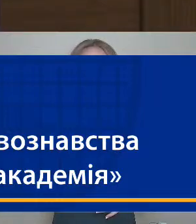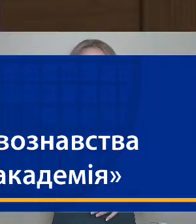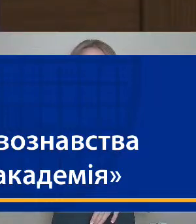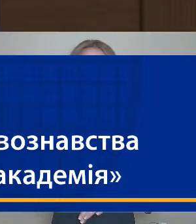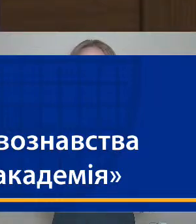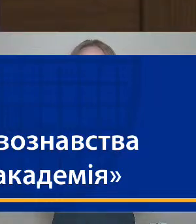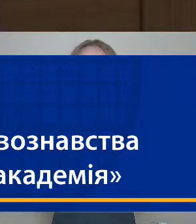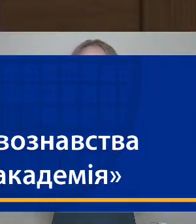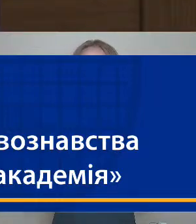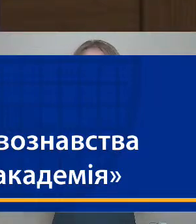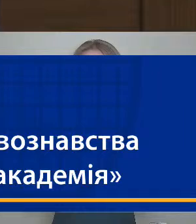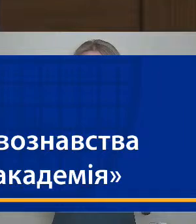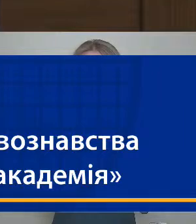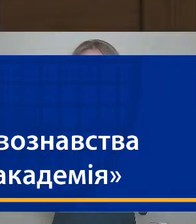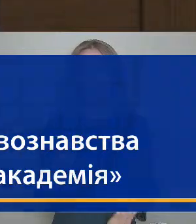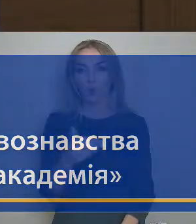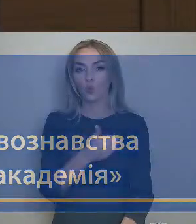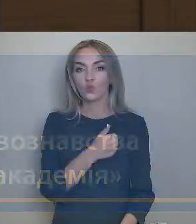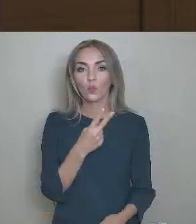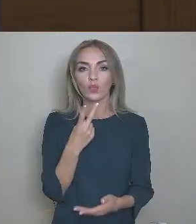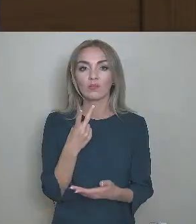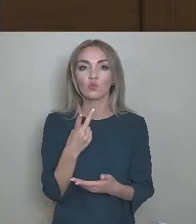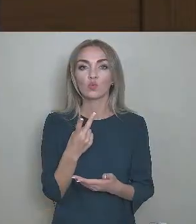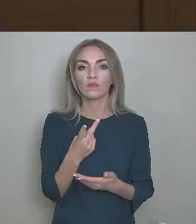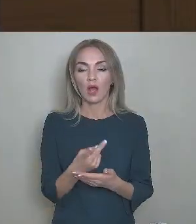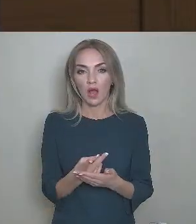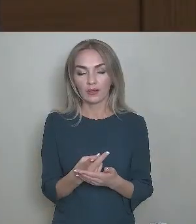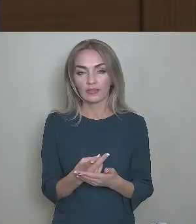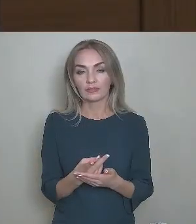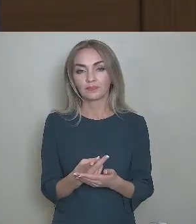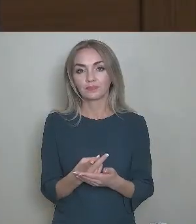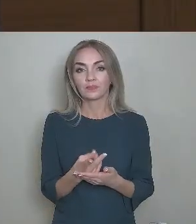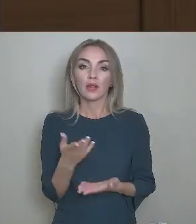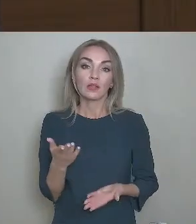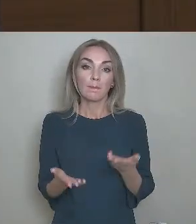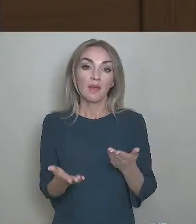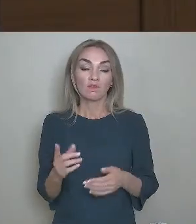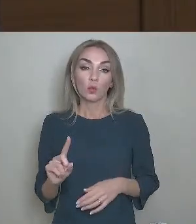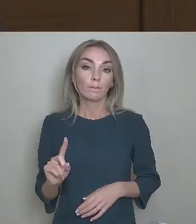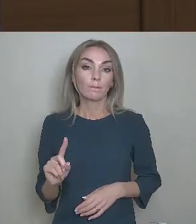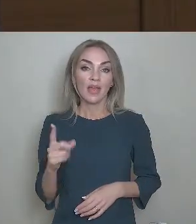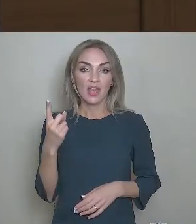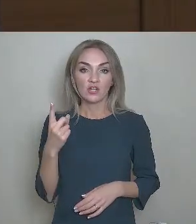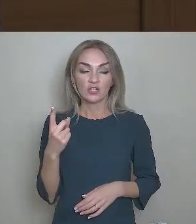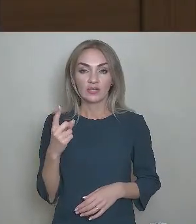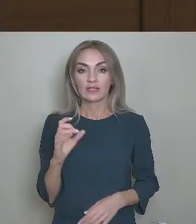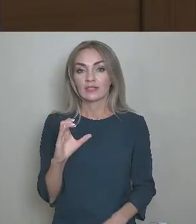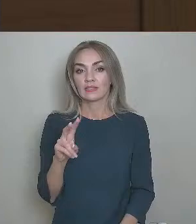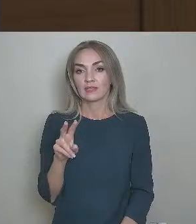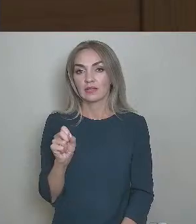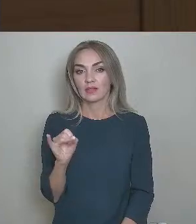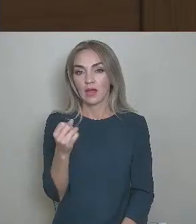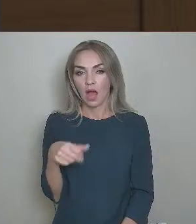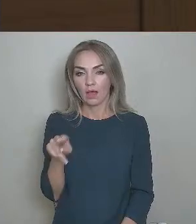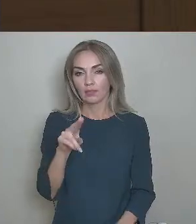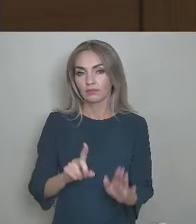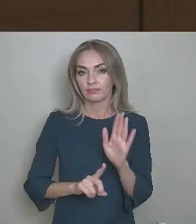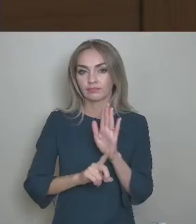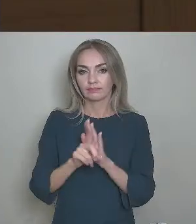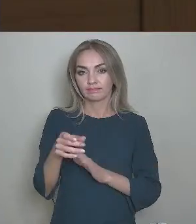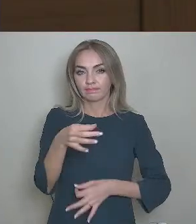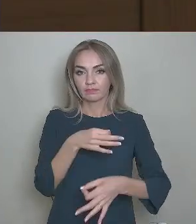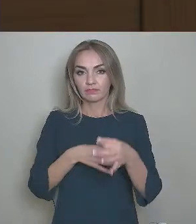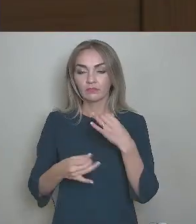problems started when we started to apply the Constitution from the very first step. So, the first slide is the